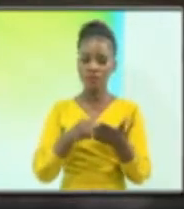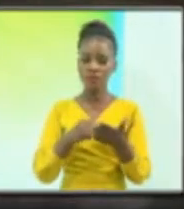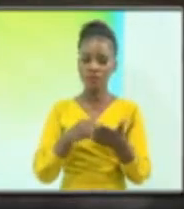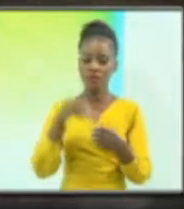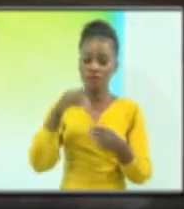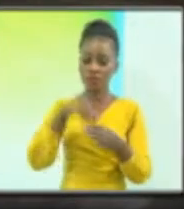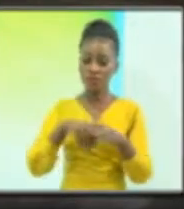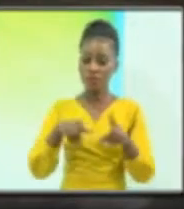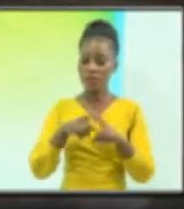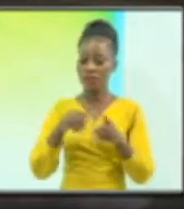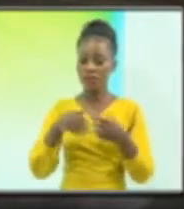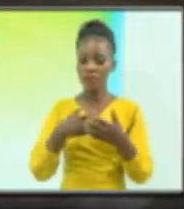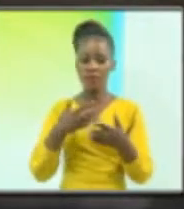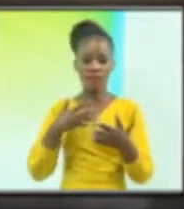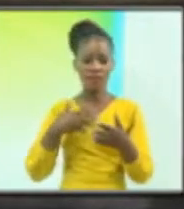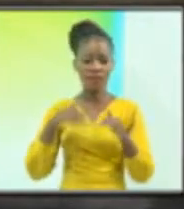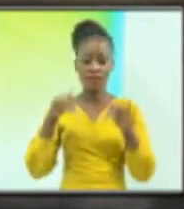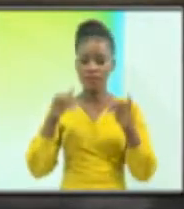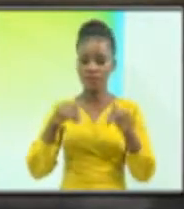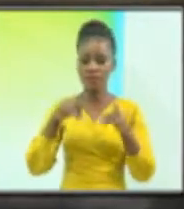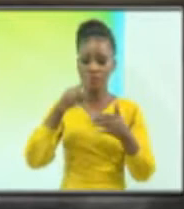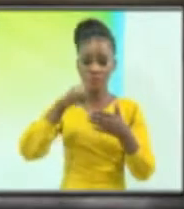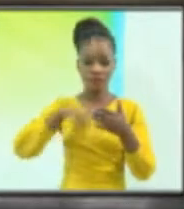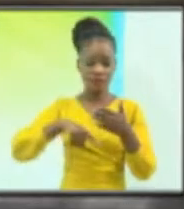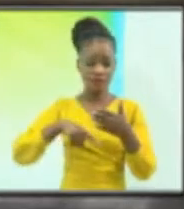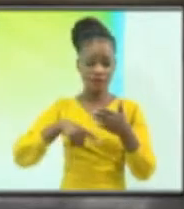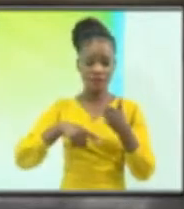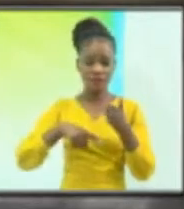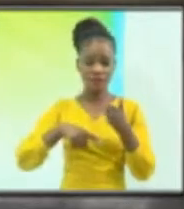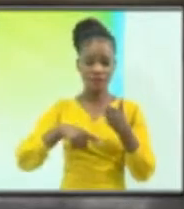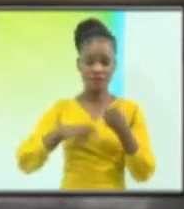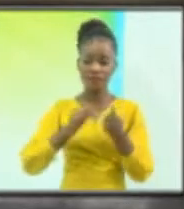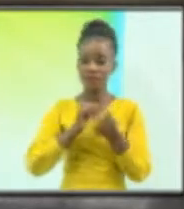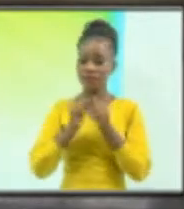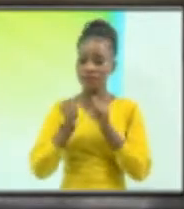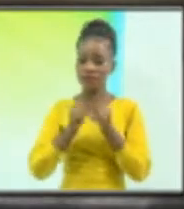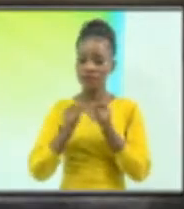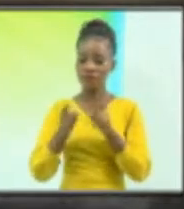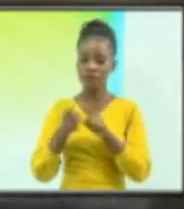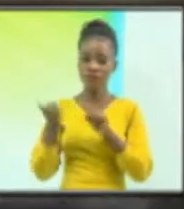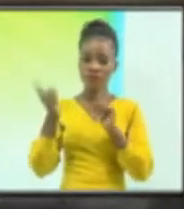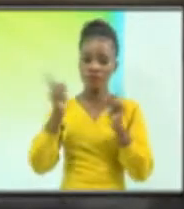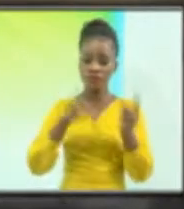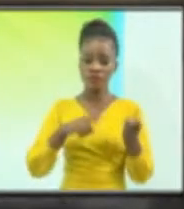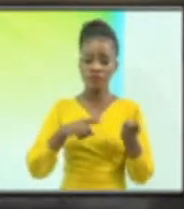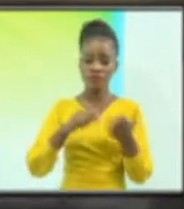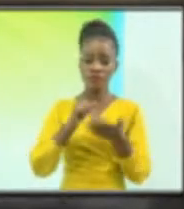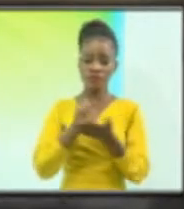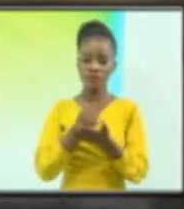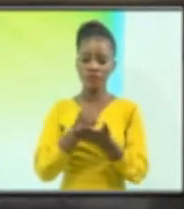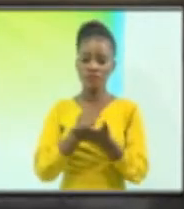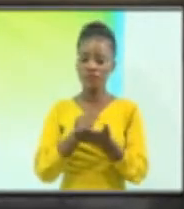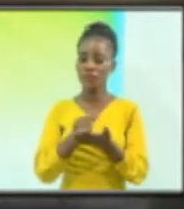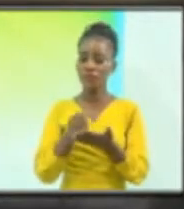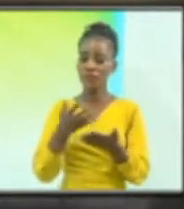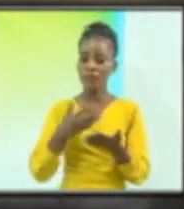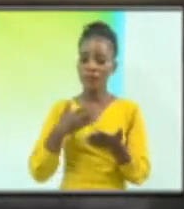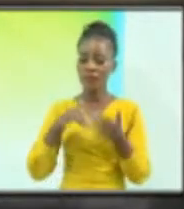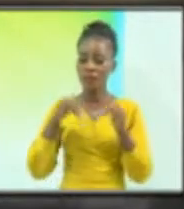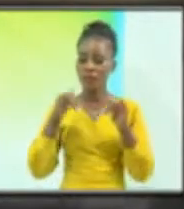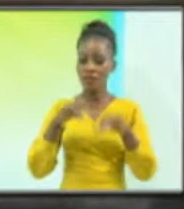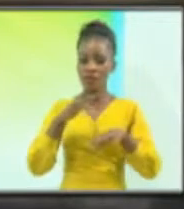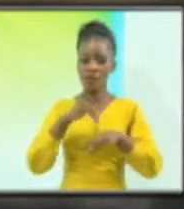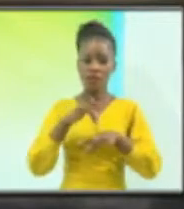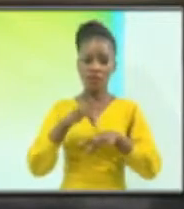we have been having a certificate of identity, which is like a temporary passport, but we have been having it just like Manila